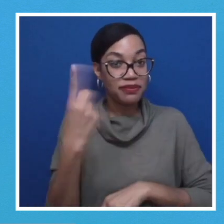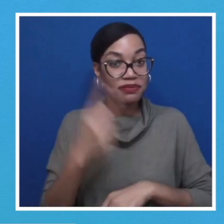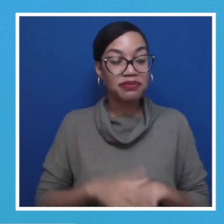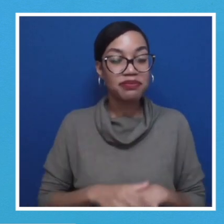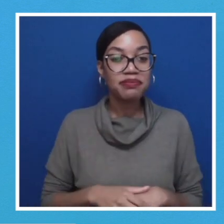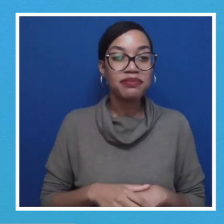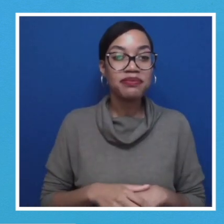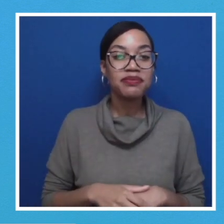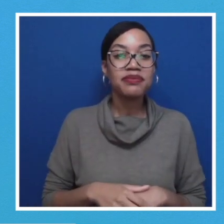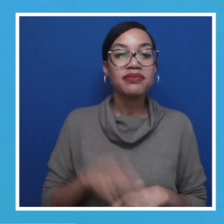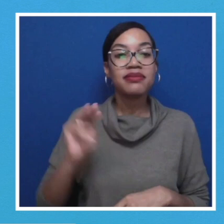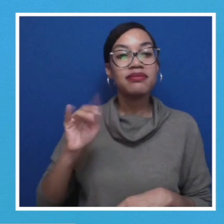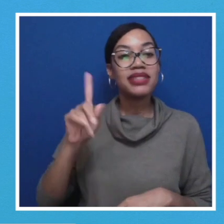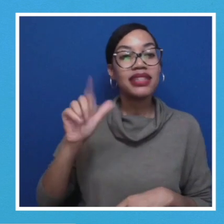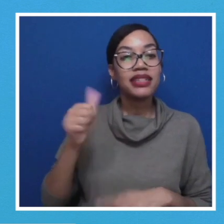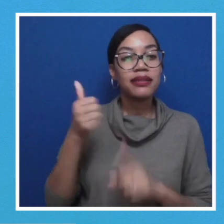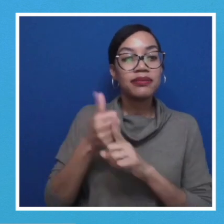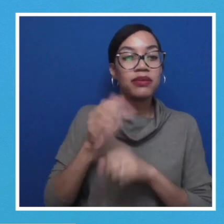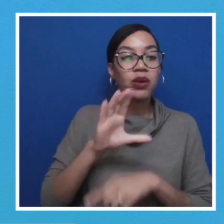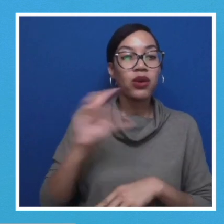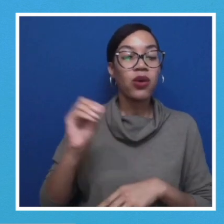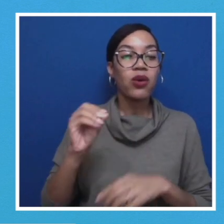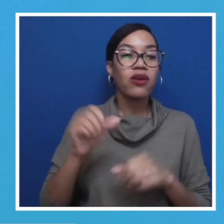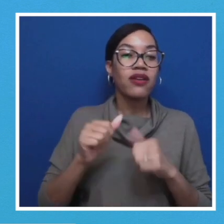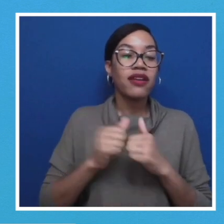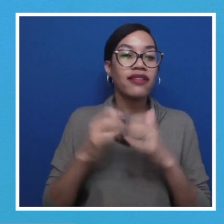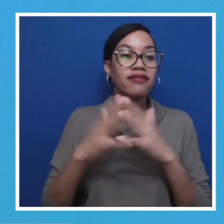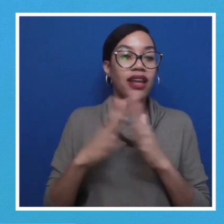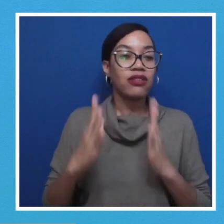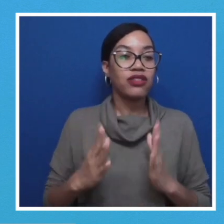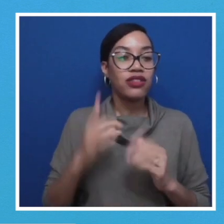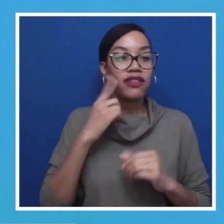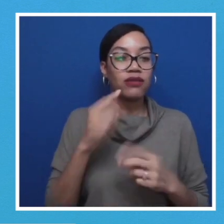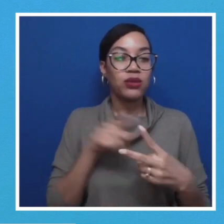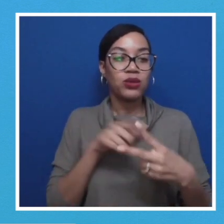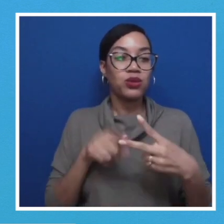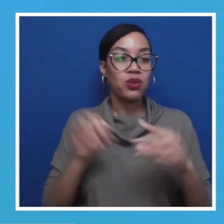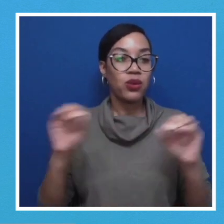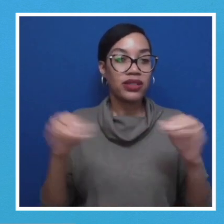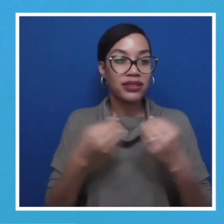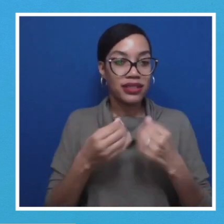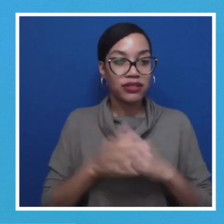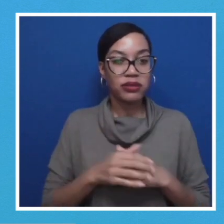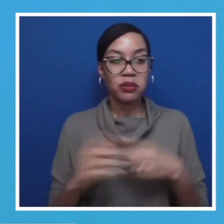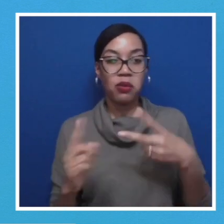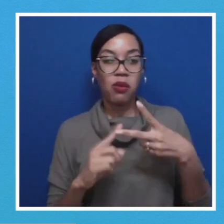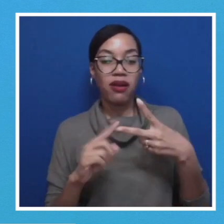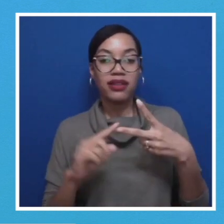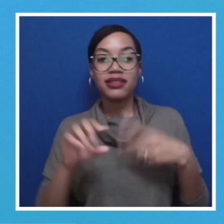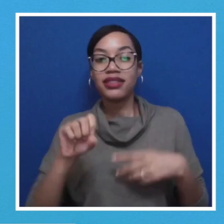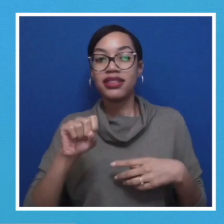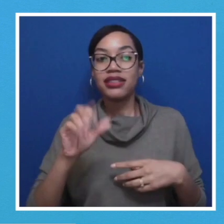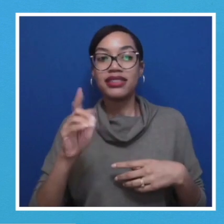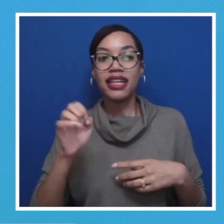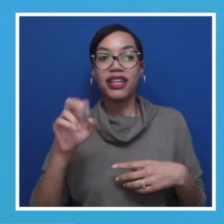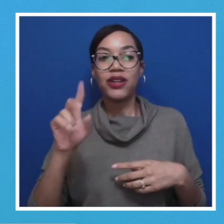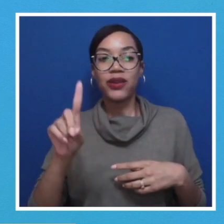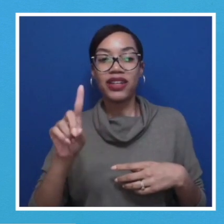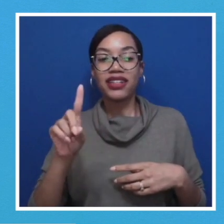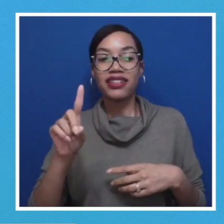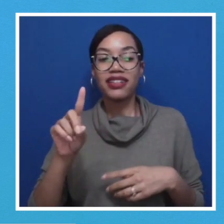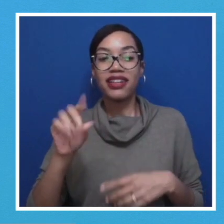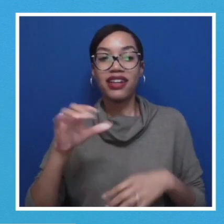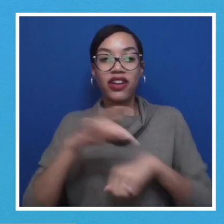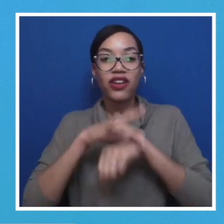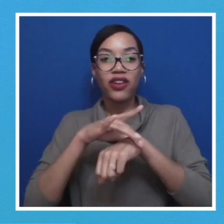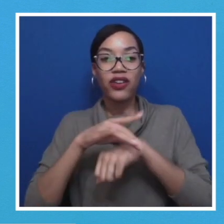Indigenous Climate Action and the founder of Sacred Earth Solar. Welcome. I see everybody's on the screen